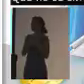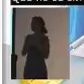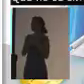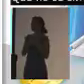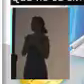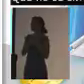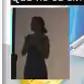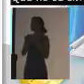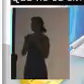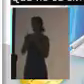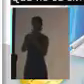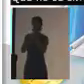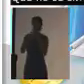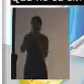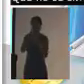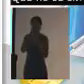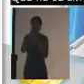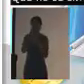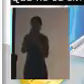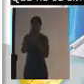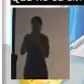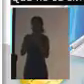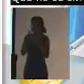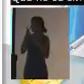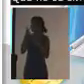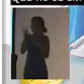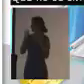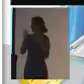It's all green, isn't it? There must be a problem with the driver.